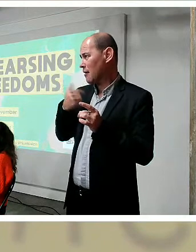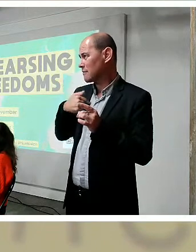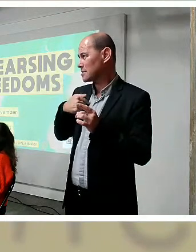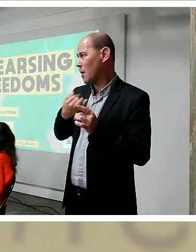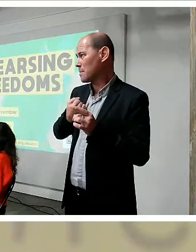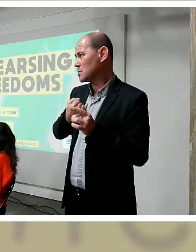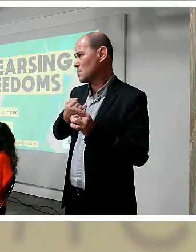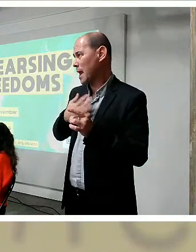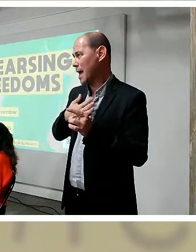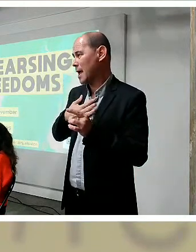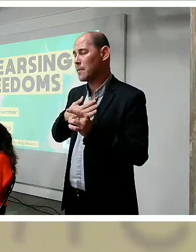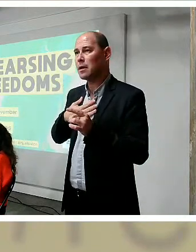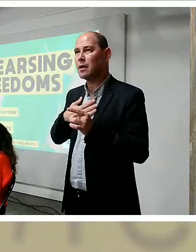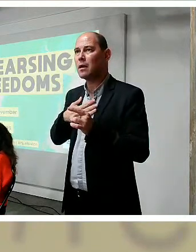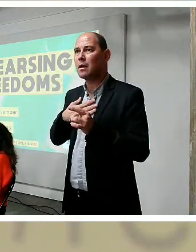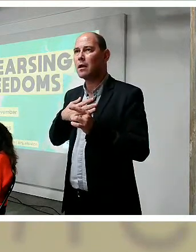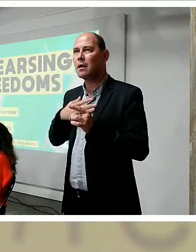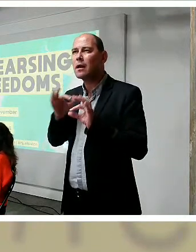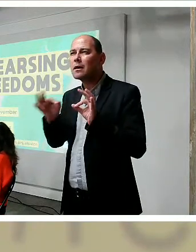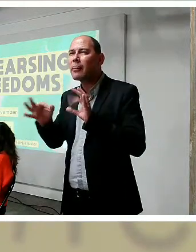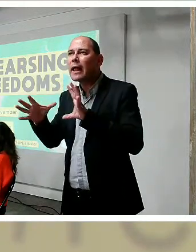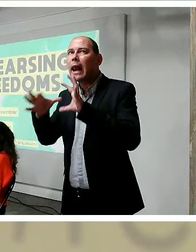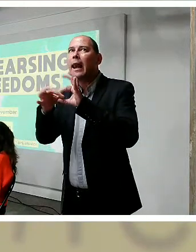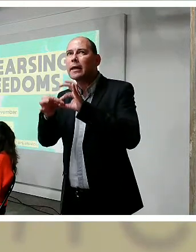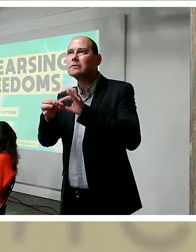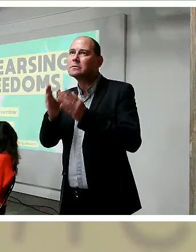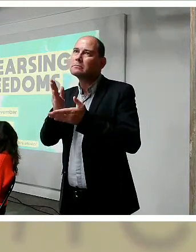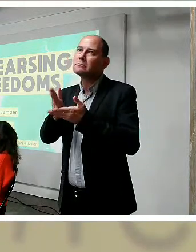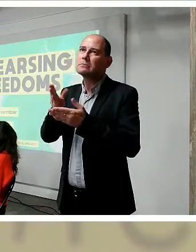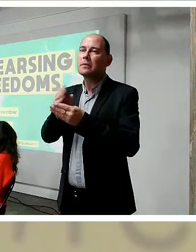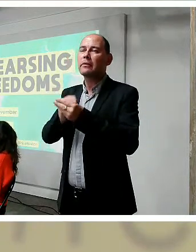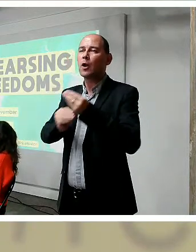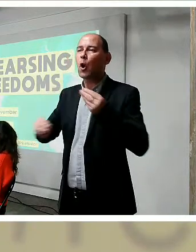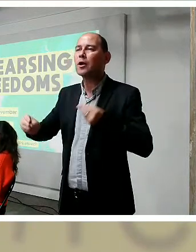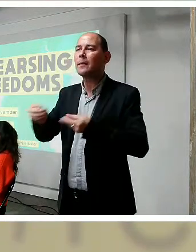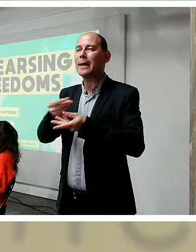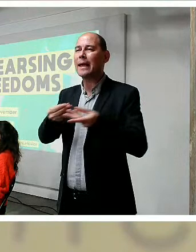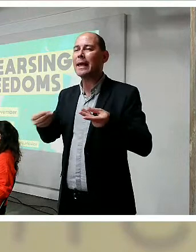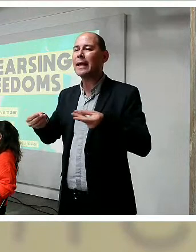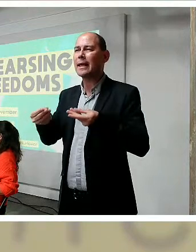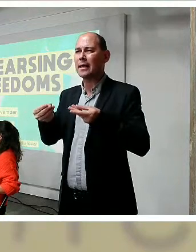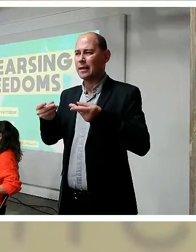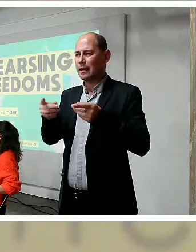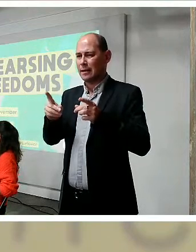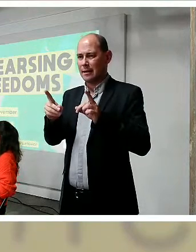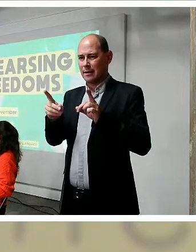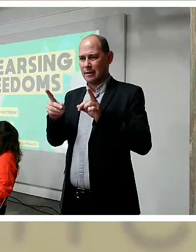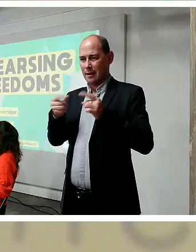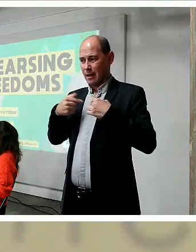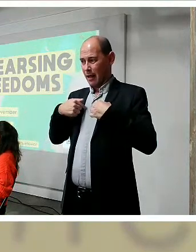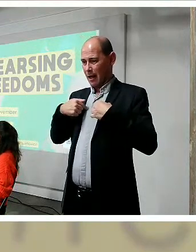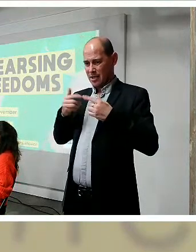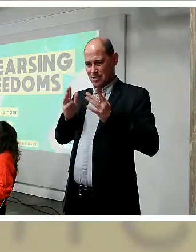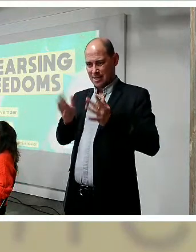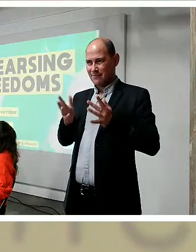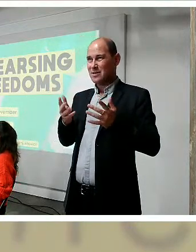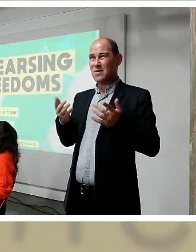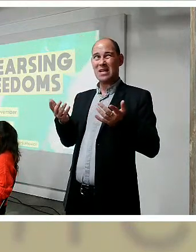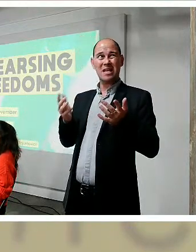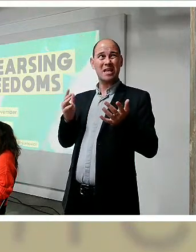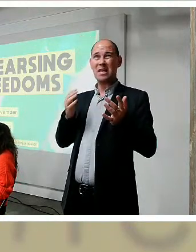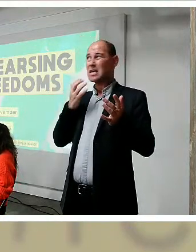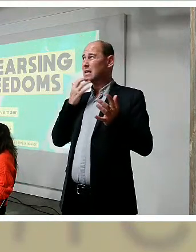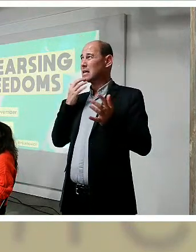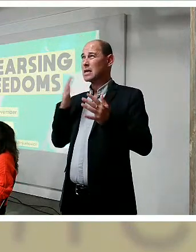There isn't an economy we're in, there isn't anything producing these conditions, it's just you navigating these conditions very